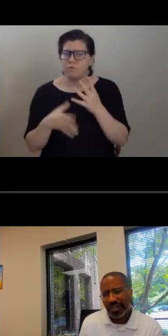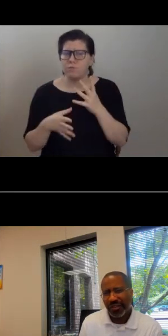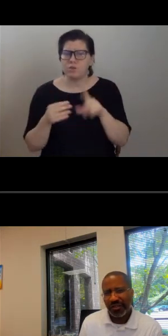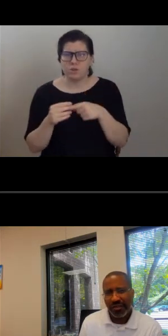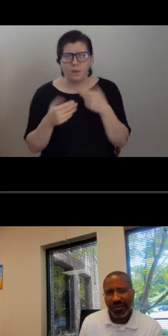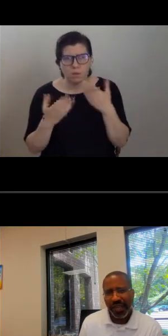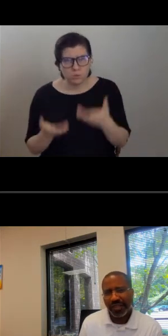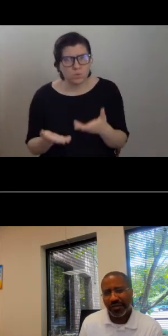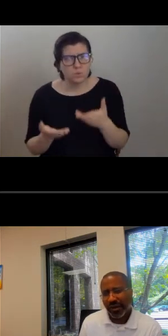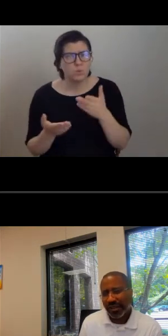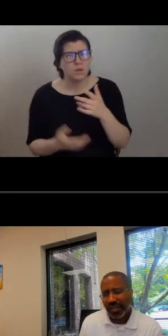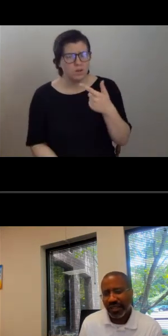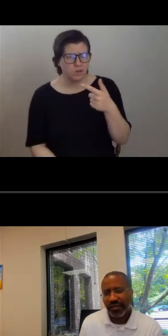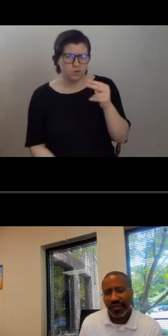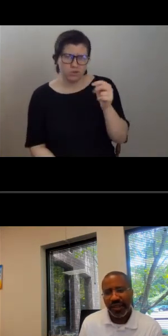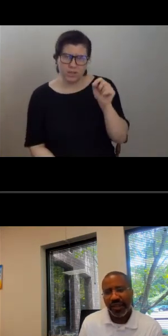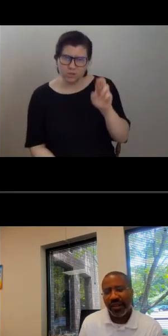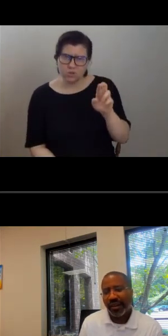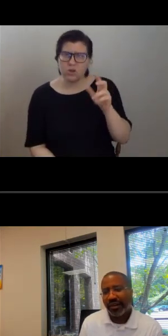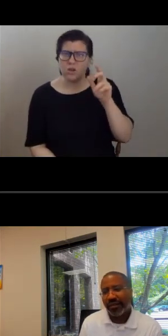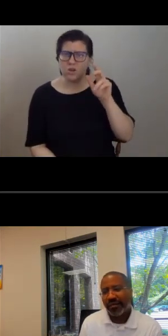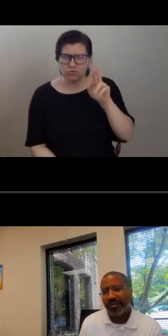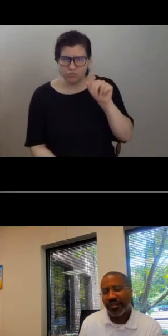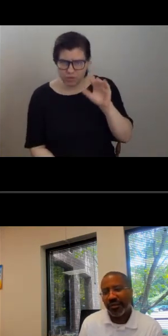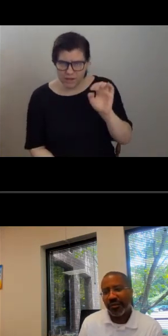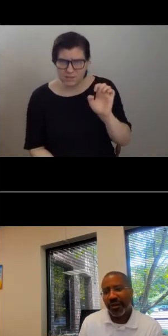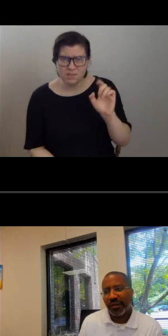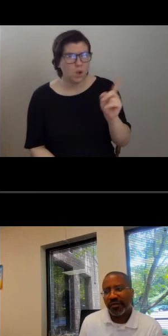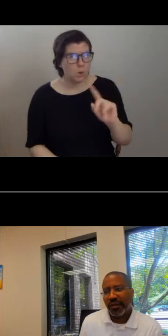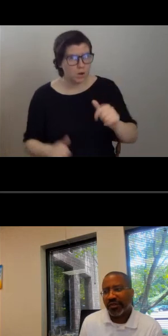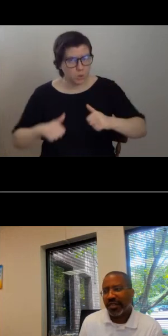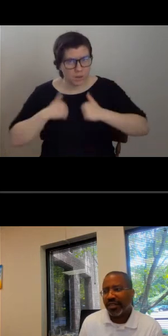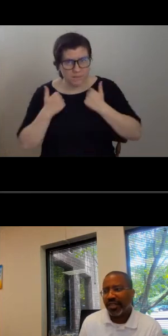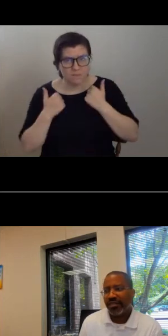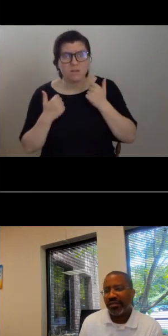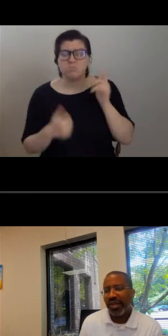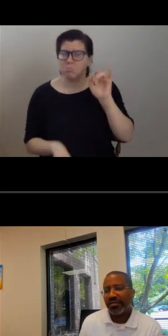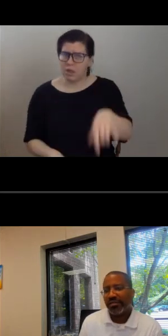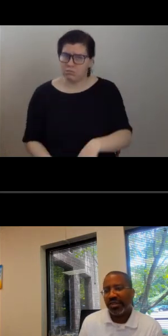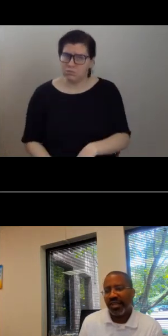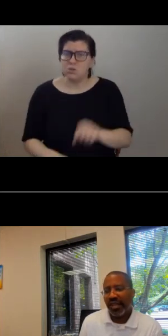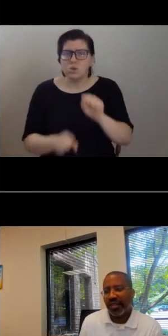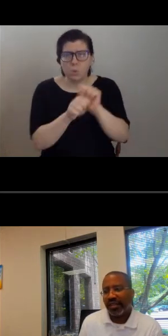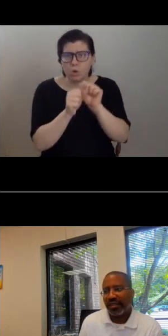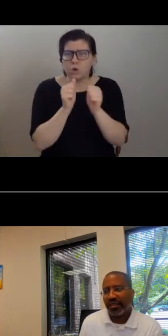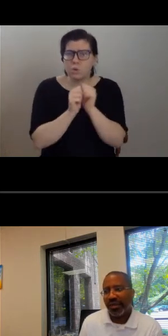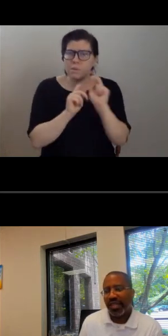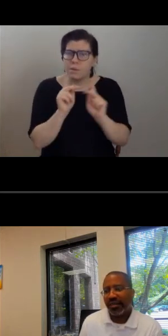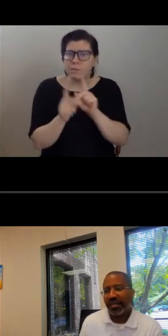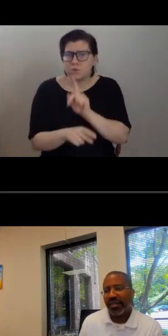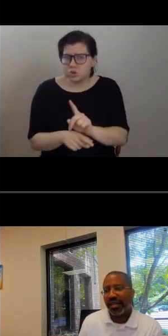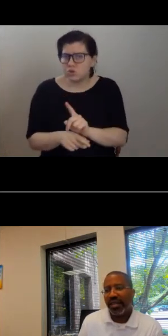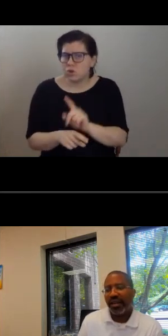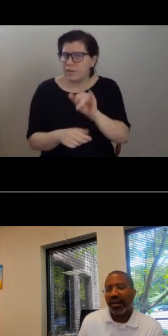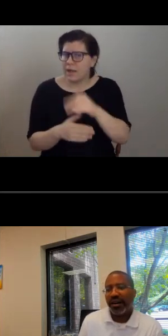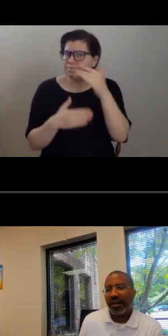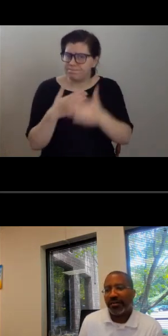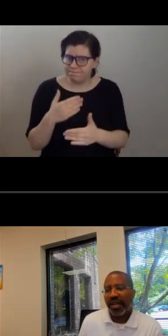think your gender, your race, where you live. So work with folks that you need to make sure you get that done to be